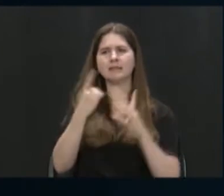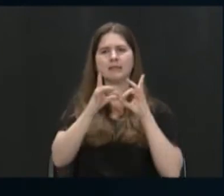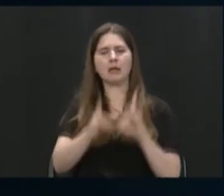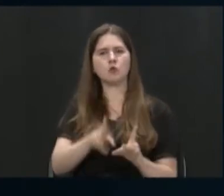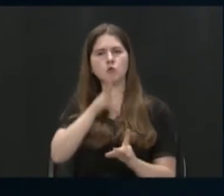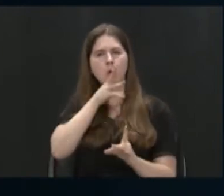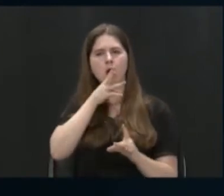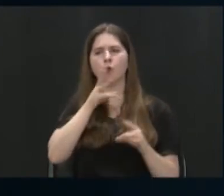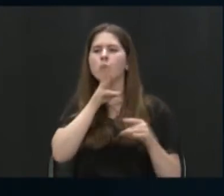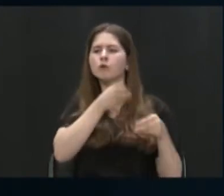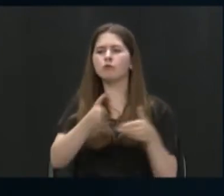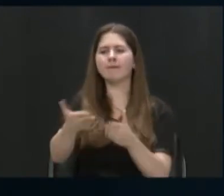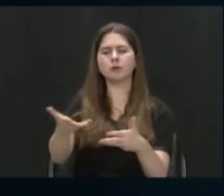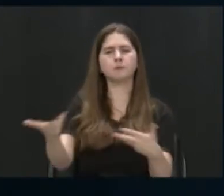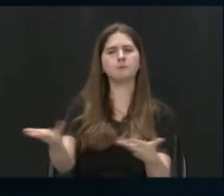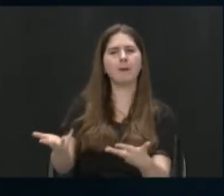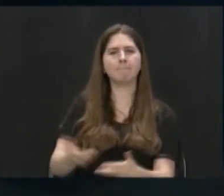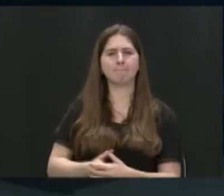waterways?